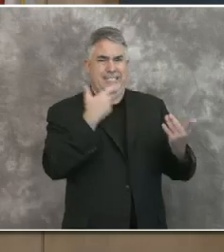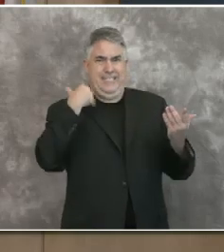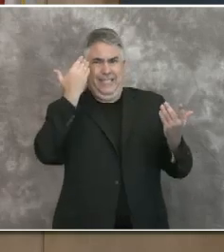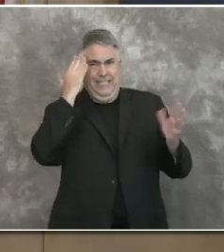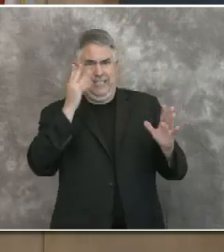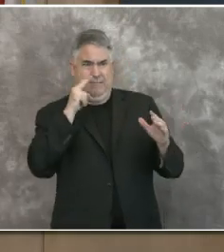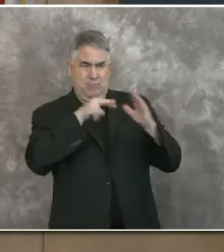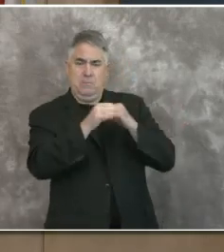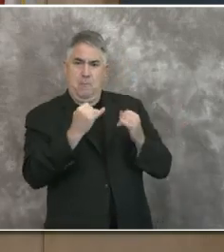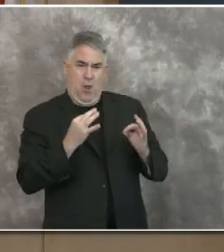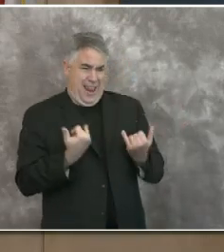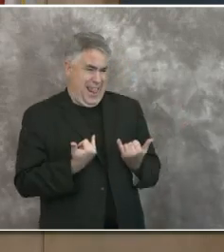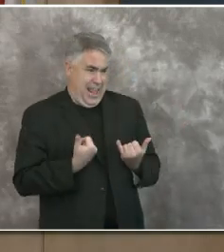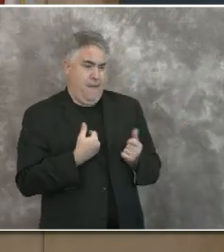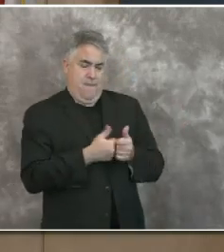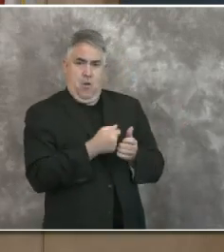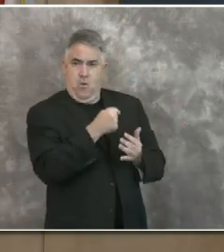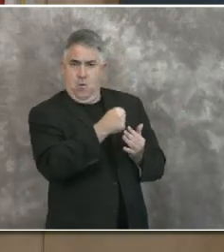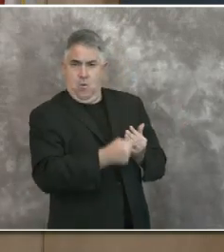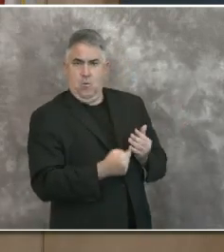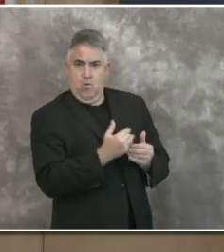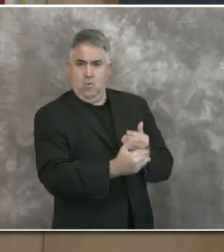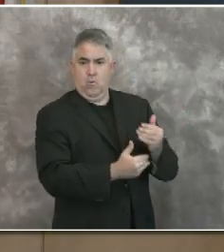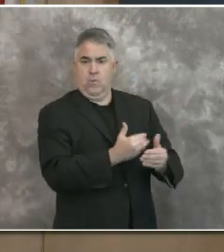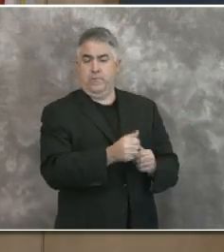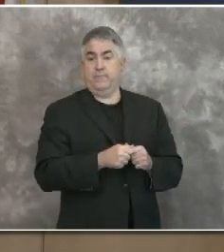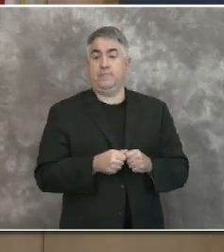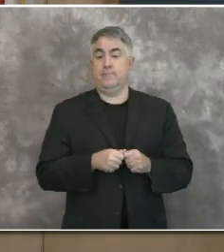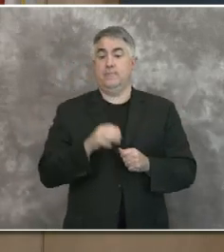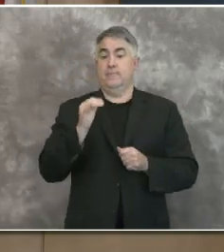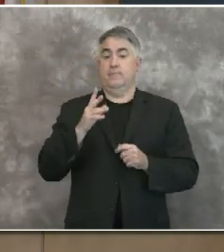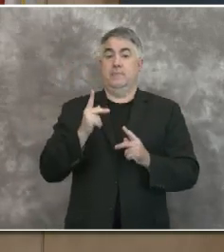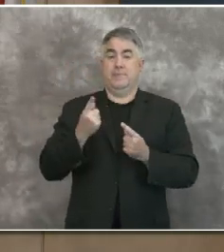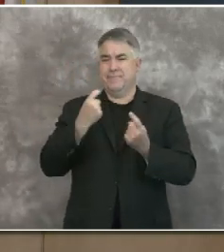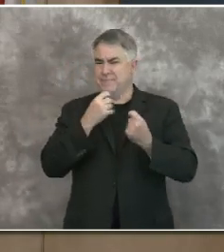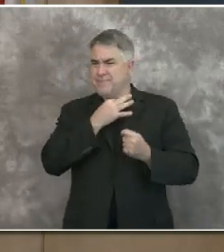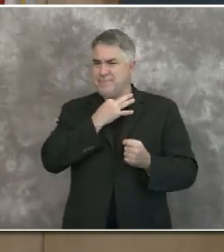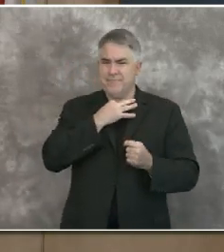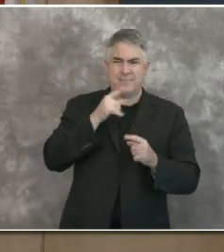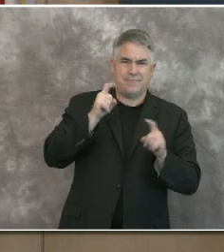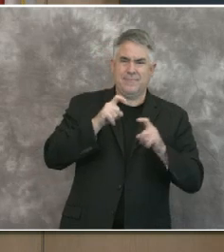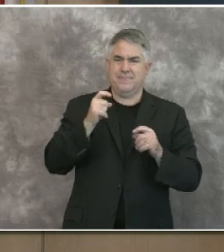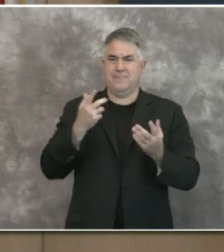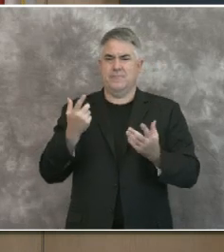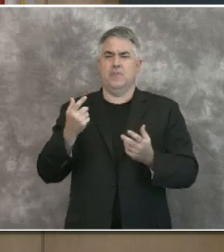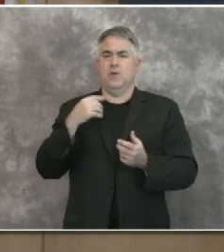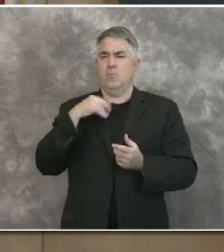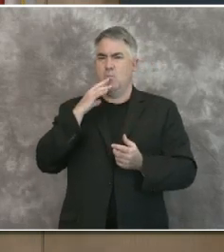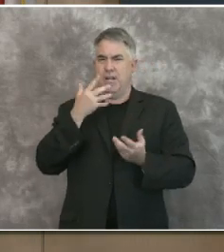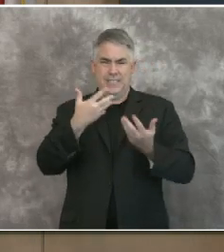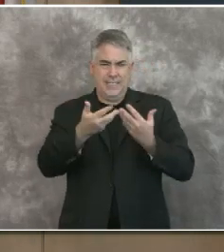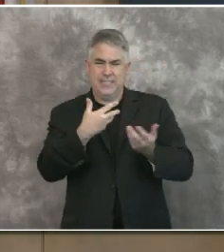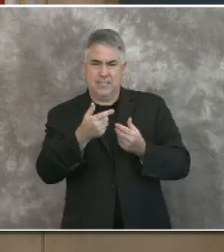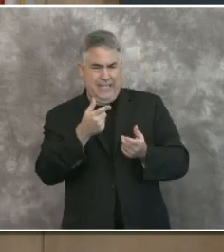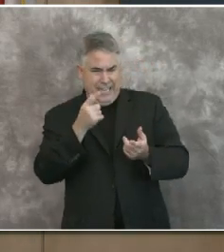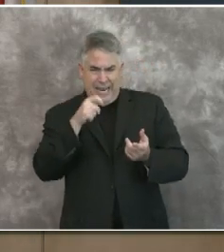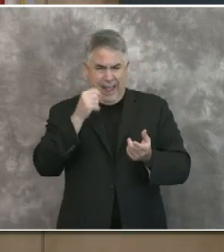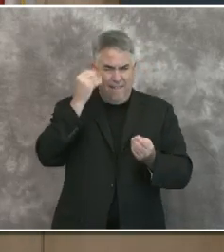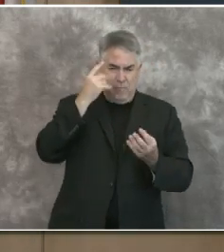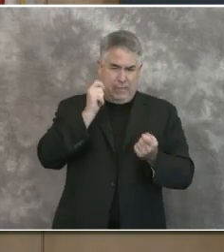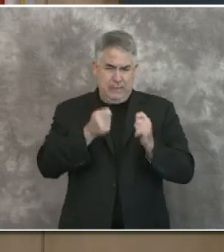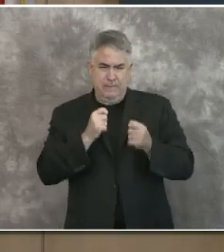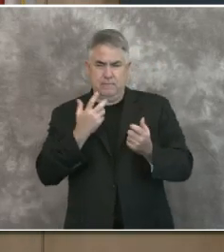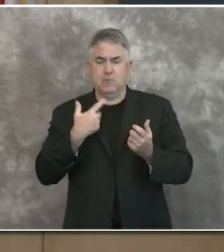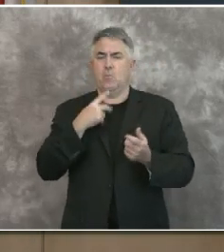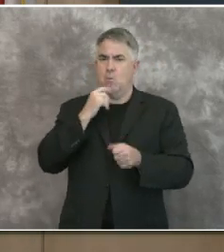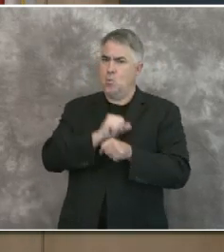so as we get questions for things, we will work on them, we will address them, we will try and get answers. But most importantly, we are moving forward